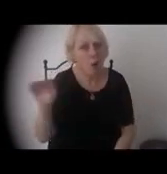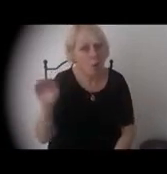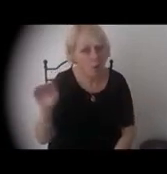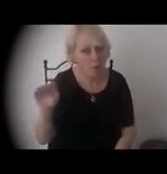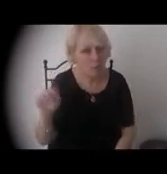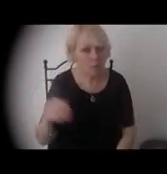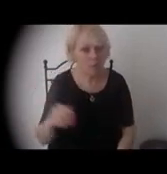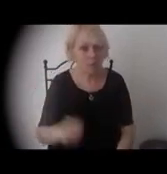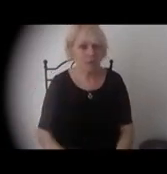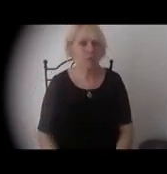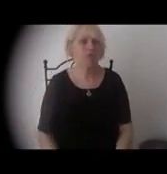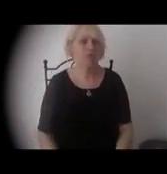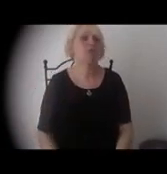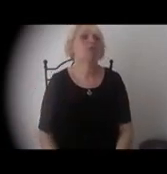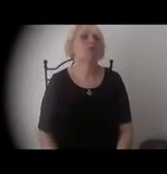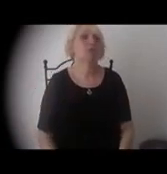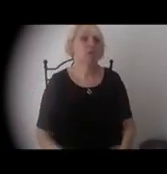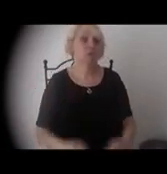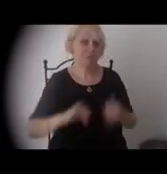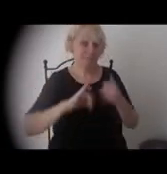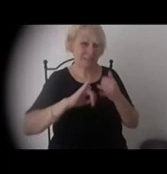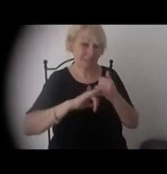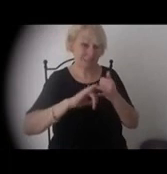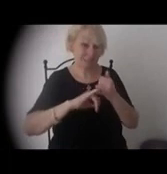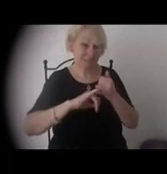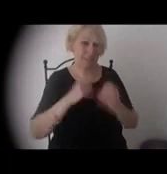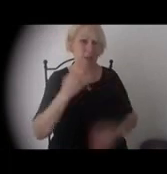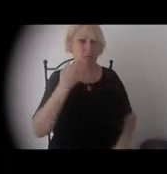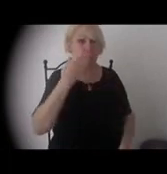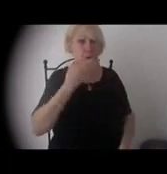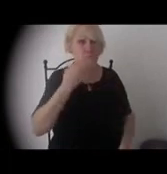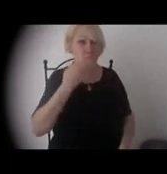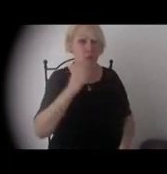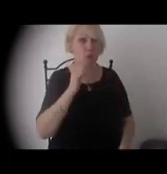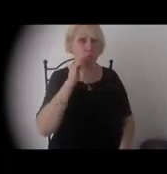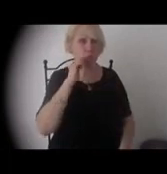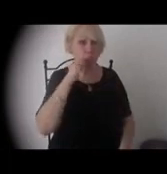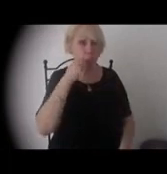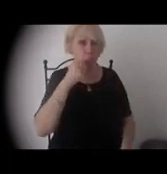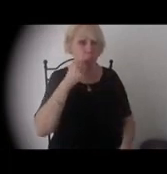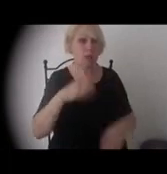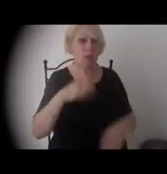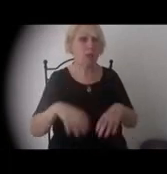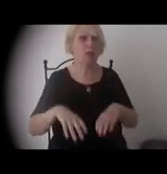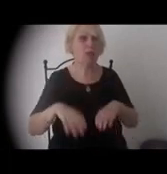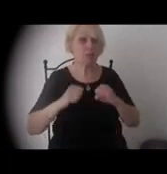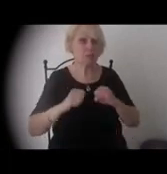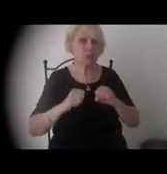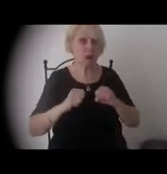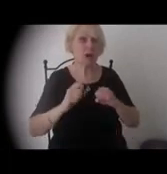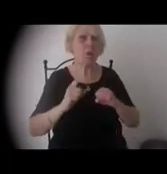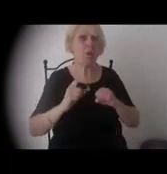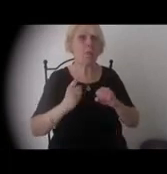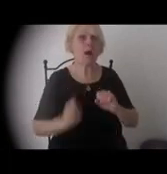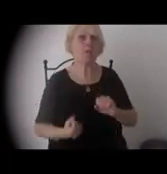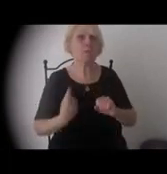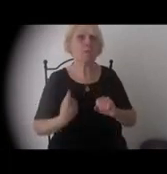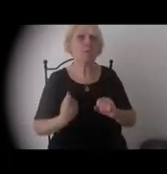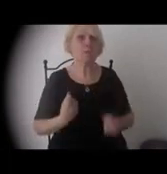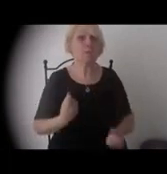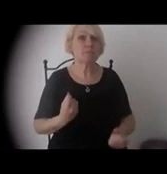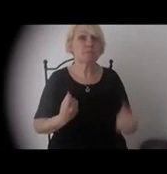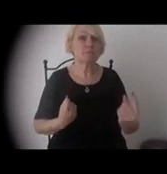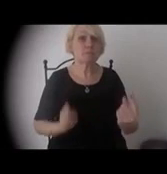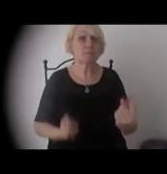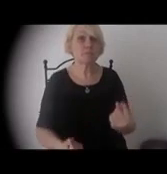have staggered starts, because you have to remember that some children haven't been in school since March. So that's quite a long time to be out of school.